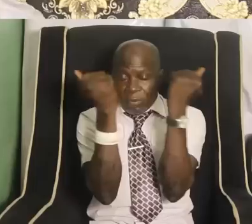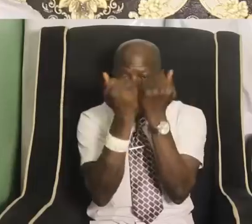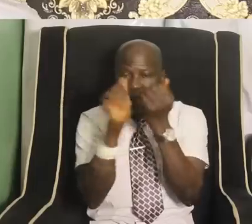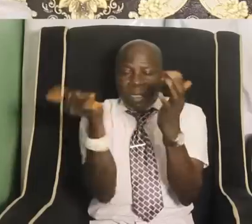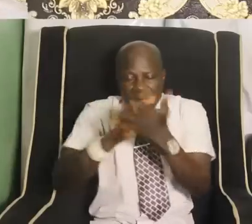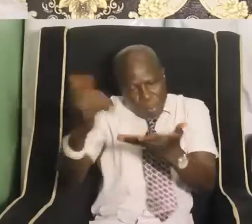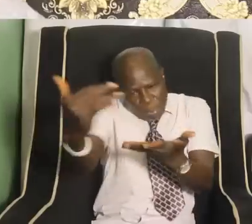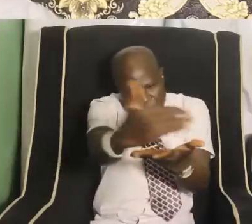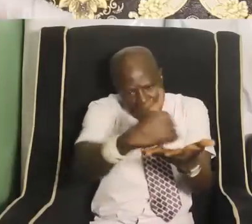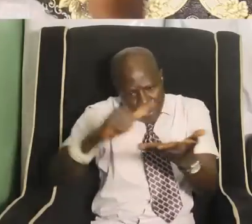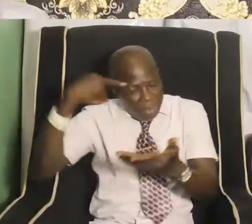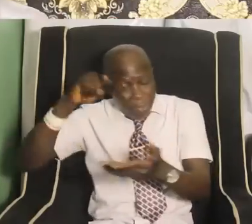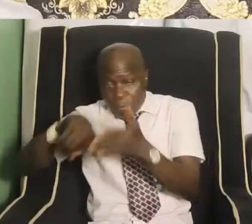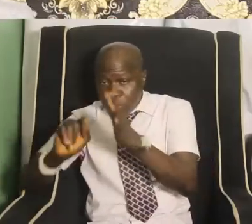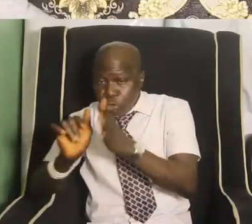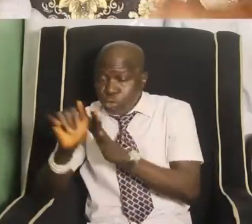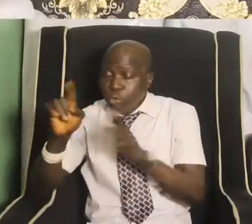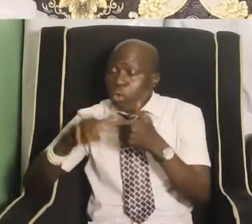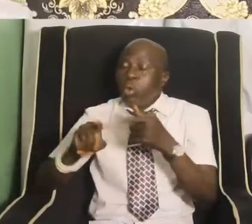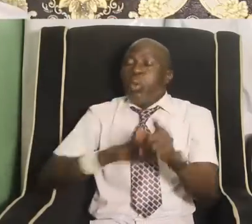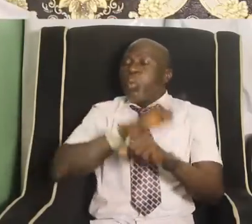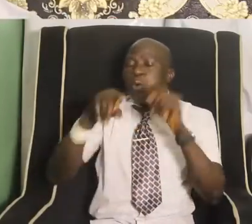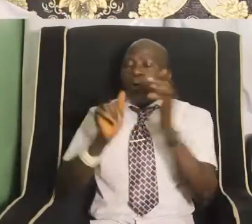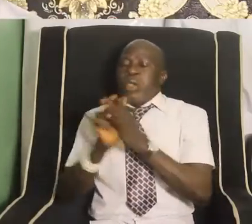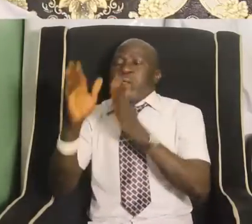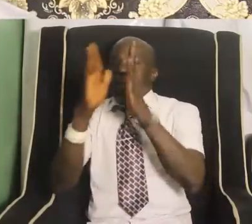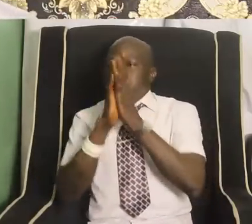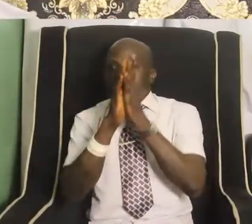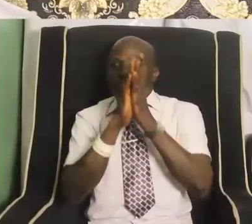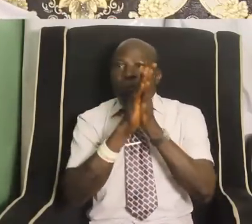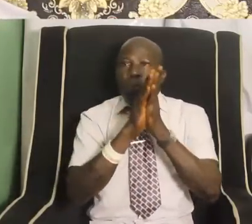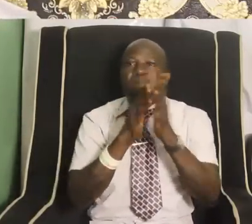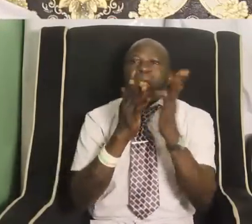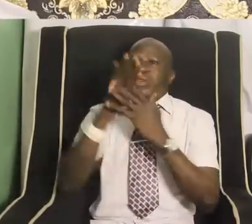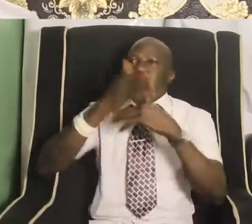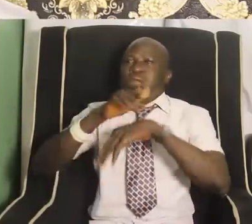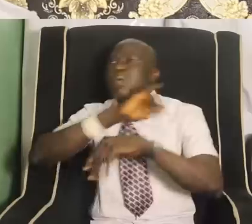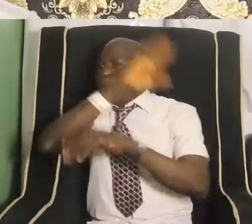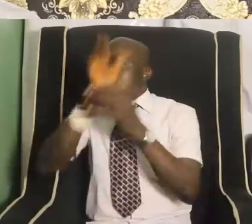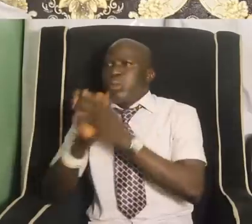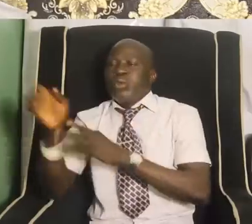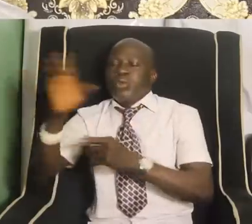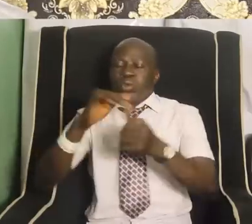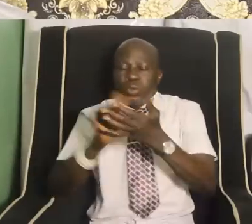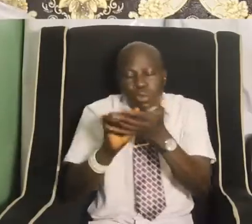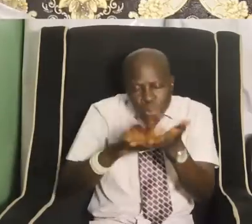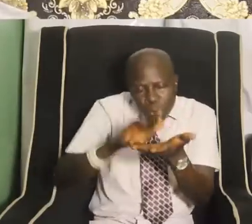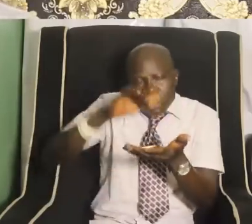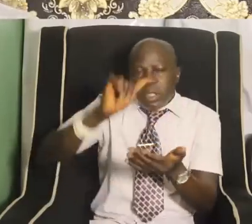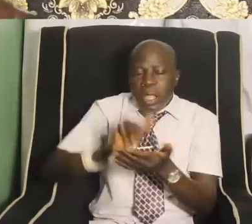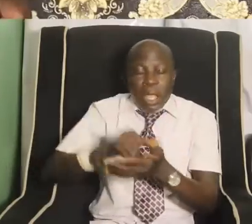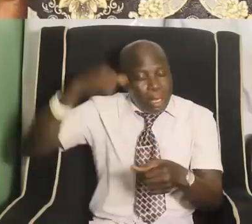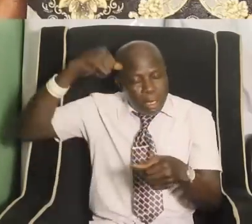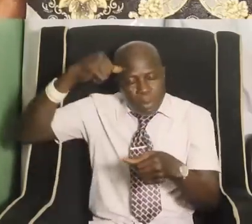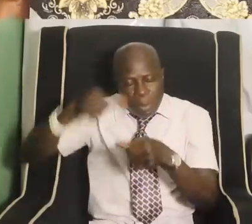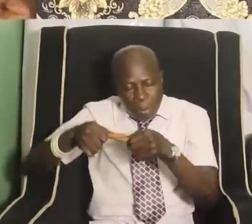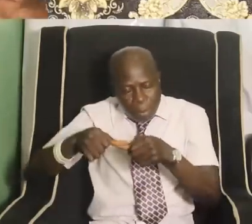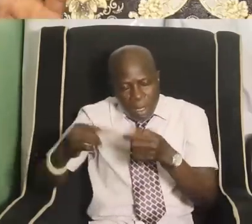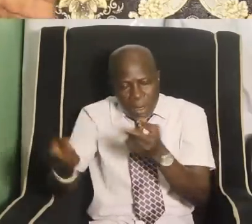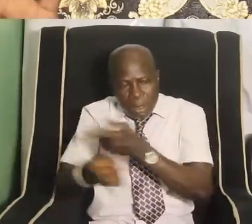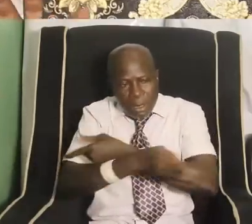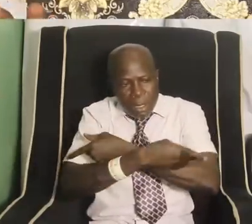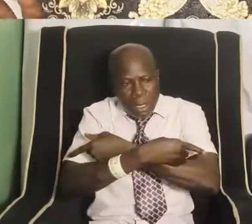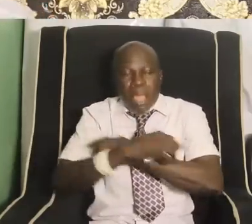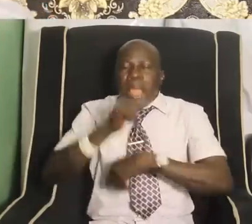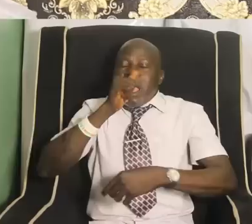nigba to ngbadua to njagun ko di sogo. When you are praying and you are fighting the war, there is no glory. Mo rati ojo kan. I can recollect a day. Mo wa